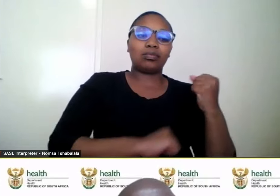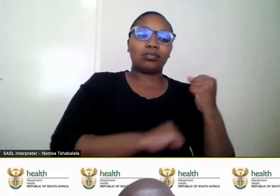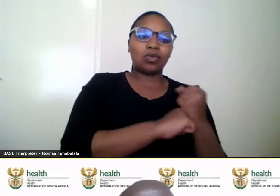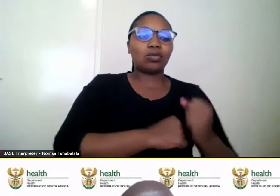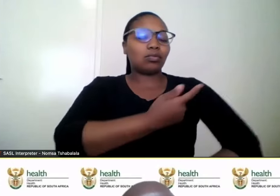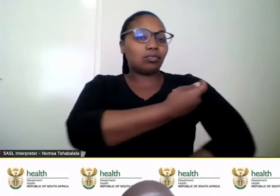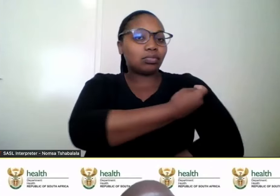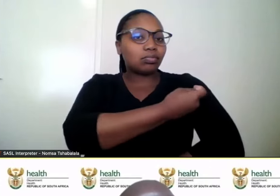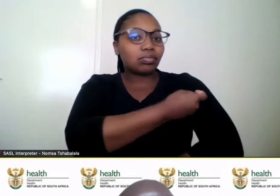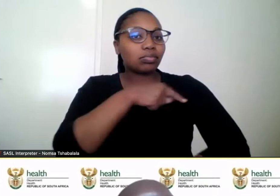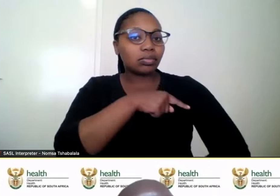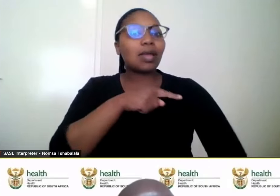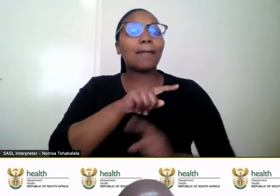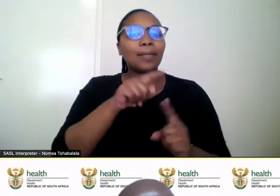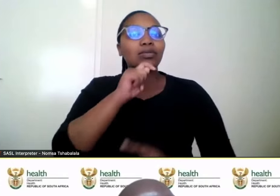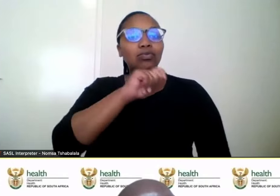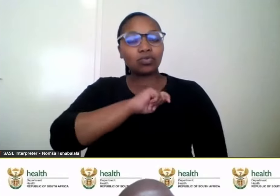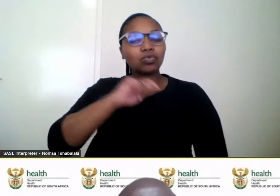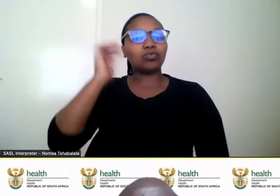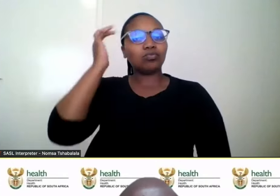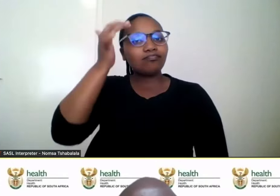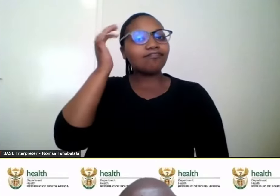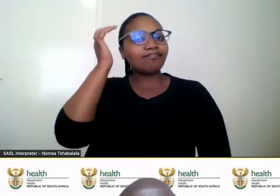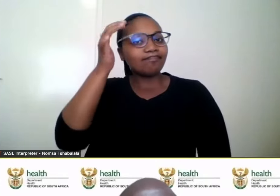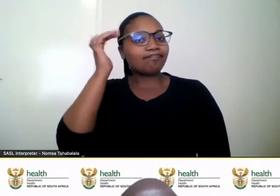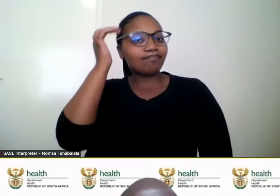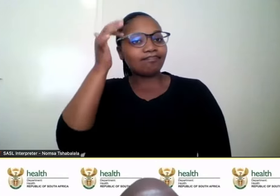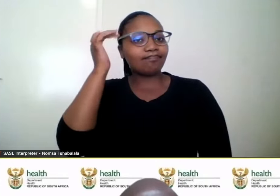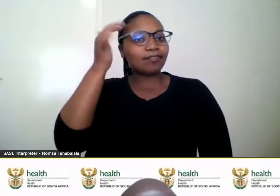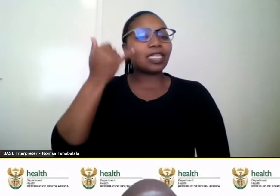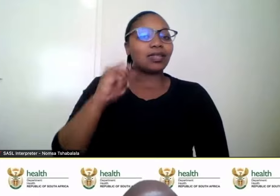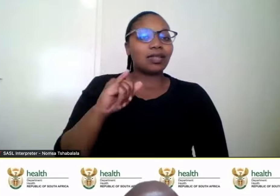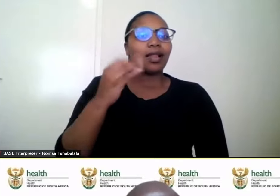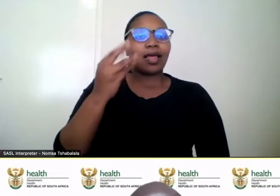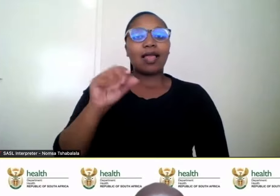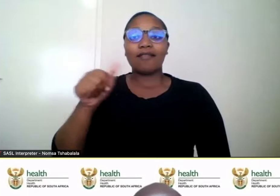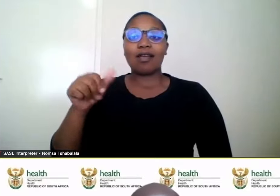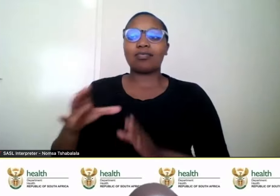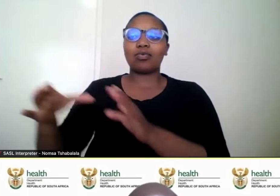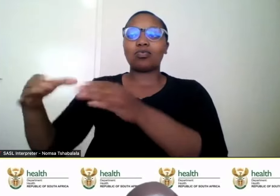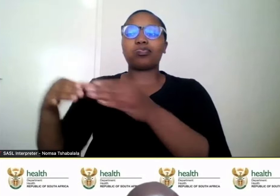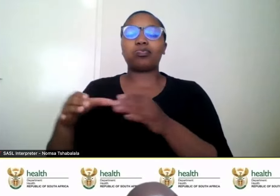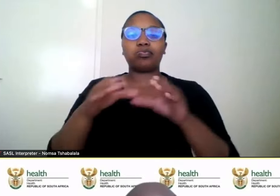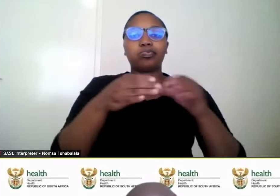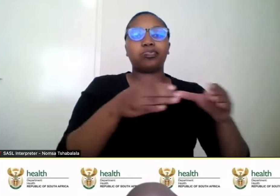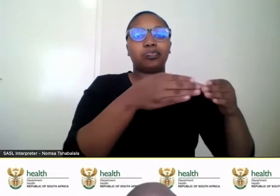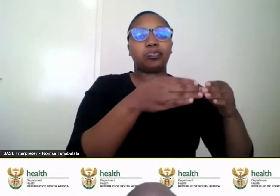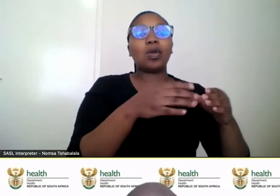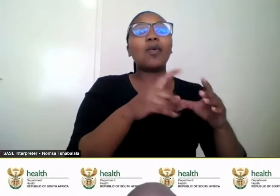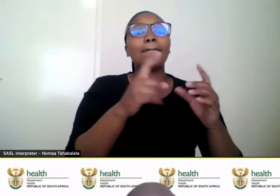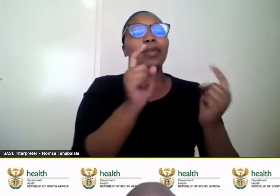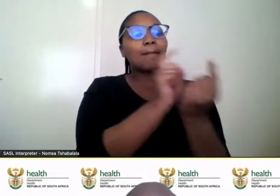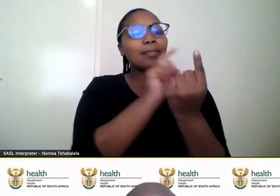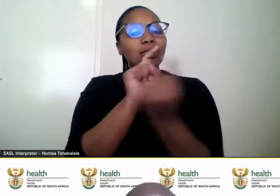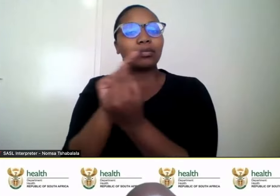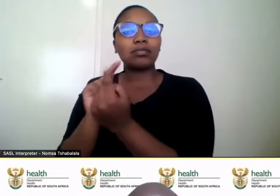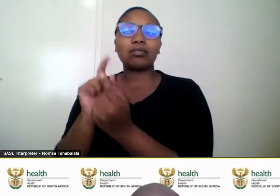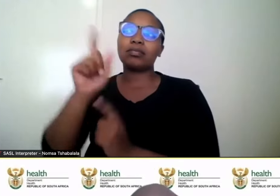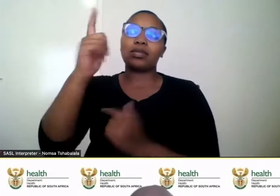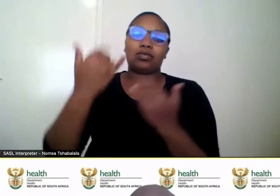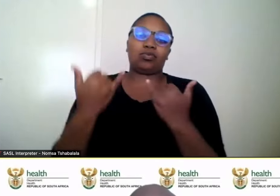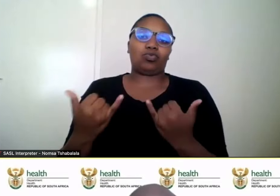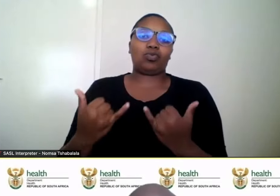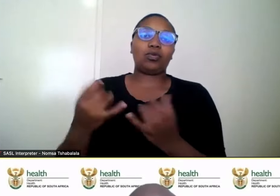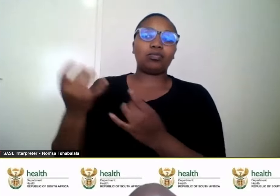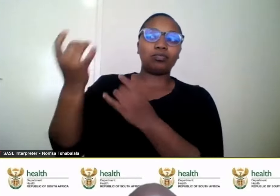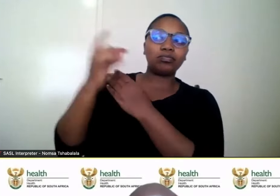consideration. Our ministerial advisory committees are meeting later today They will give us some further advices on this. We'll